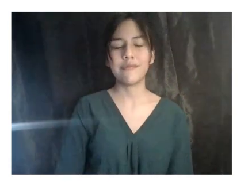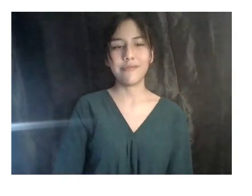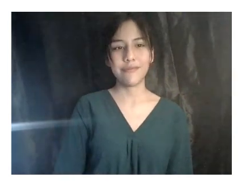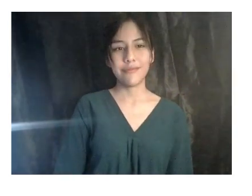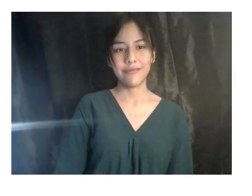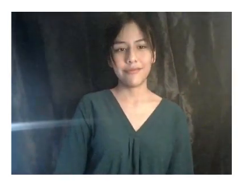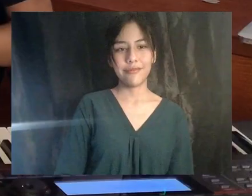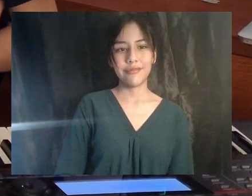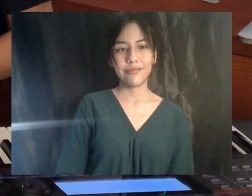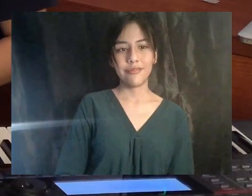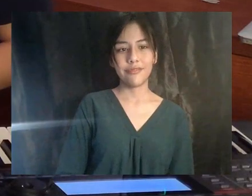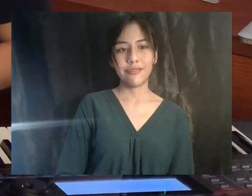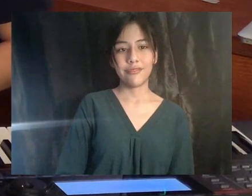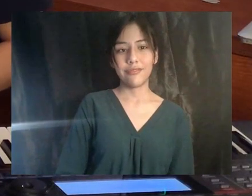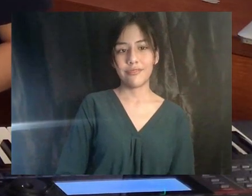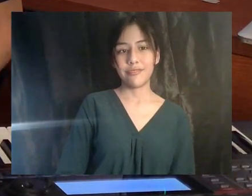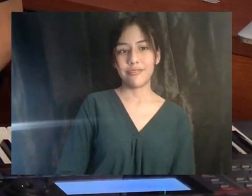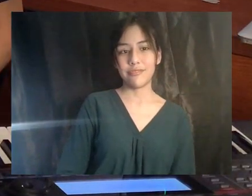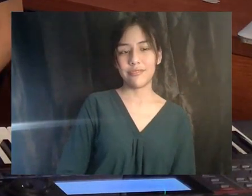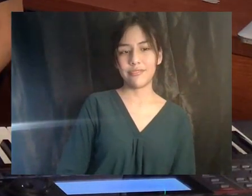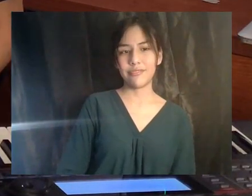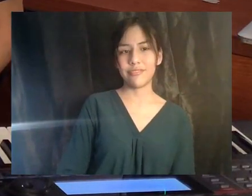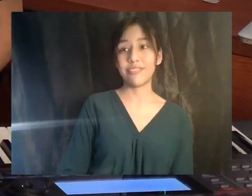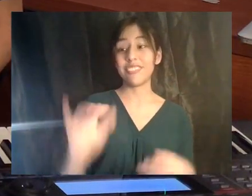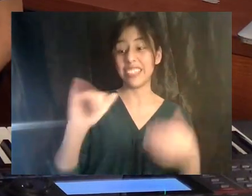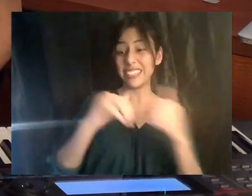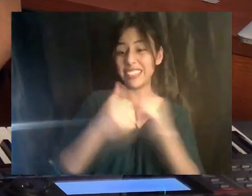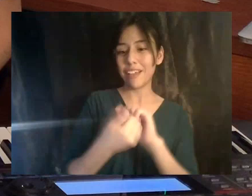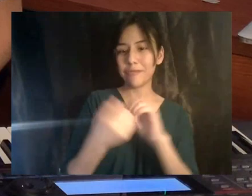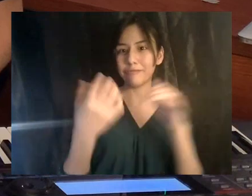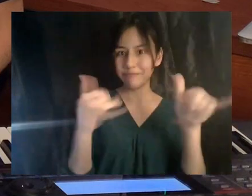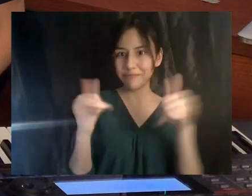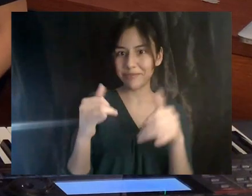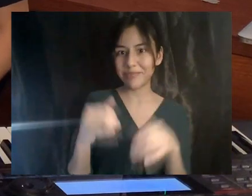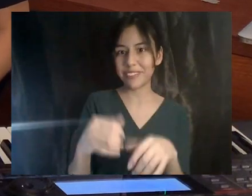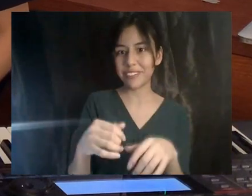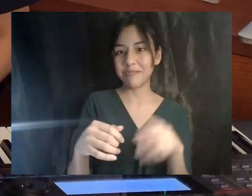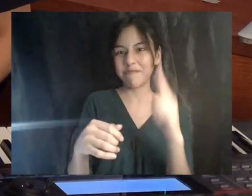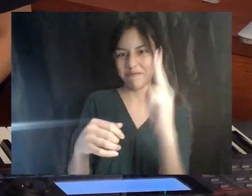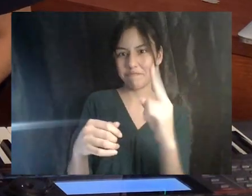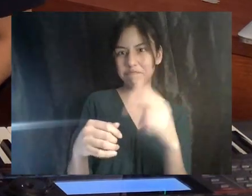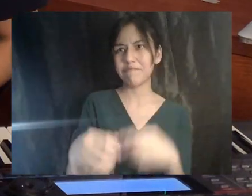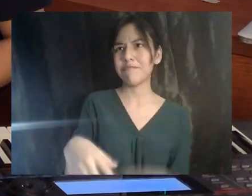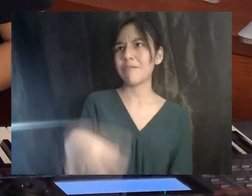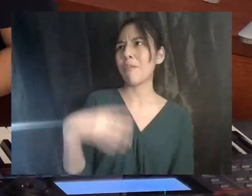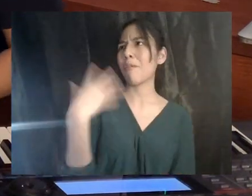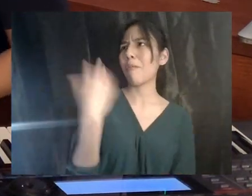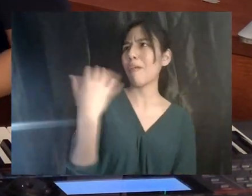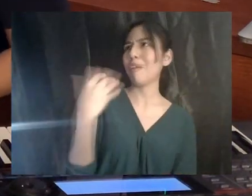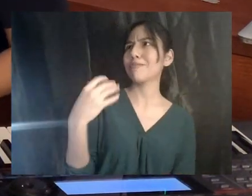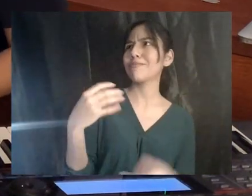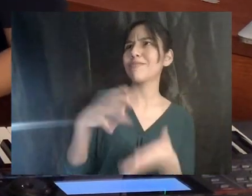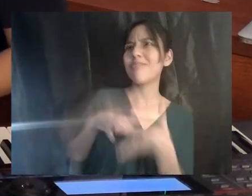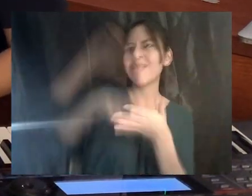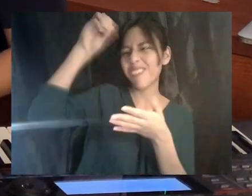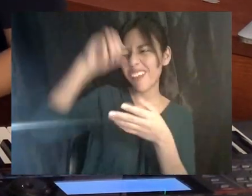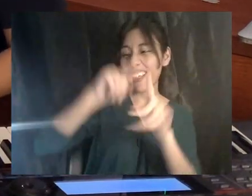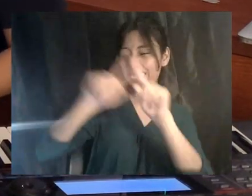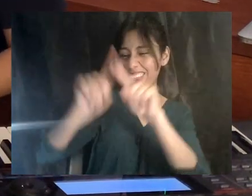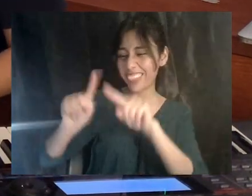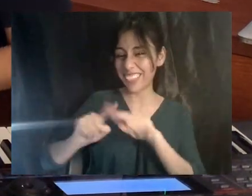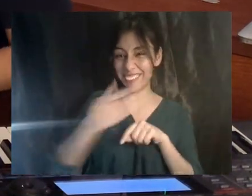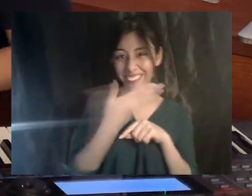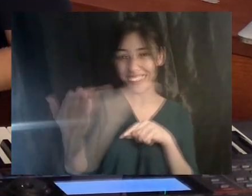4 And. So that's how you play eighth notes, huh? Wow, we're learning all kinds of stuff